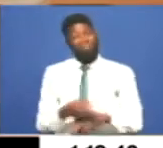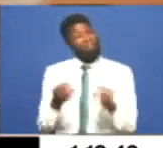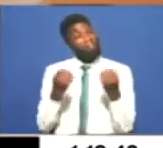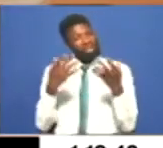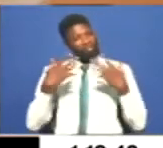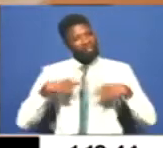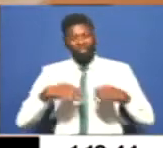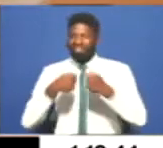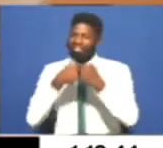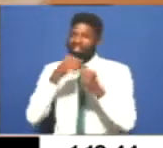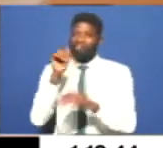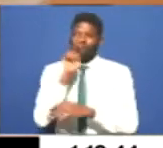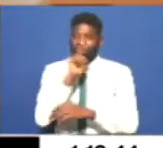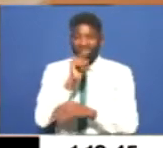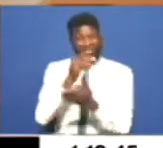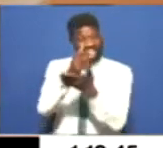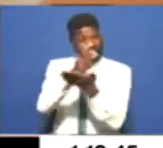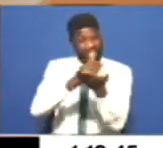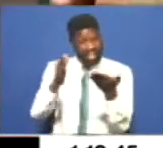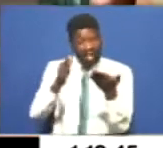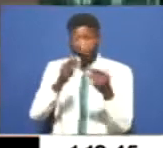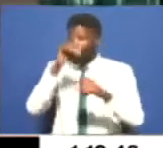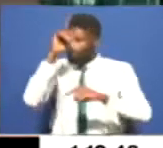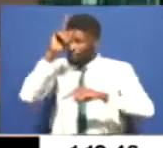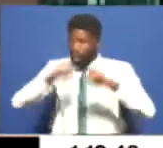afford even a single meal a day.